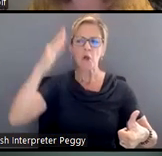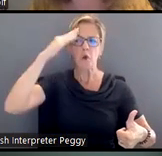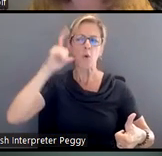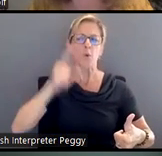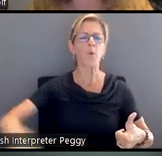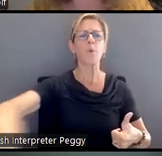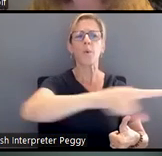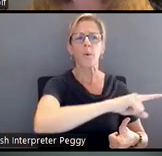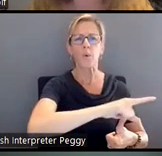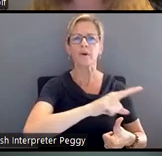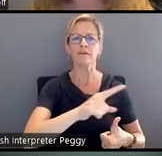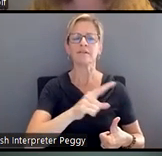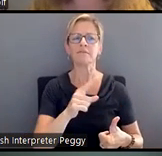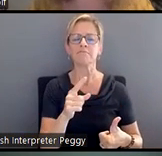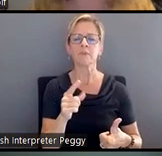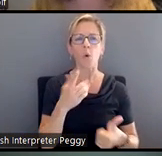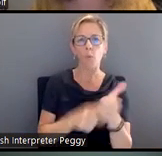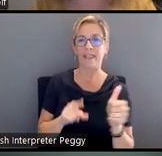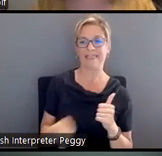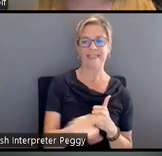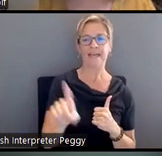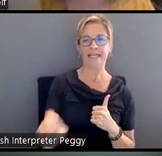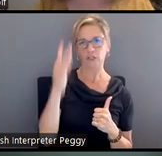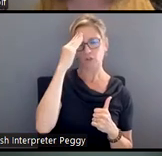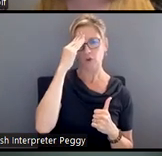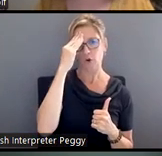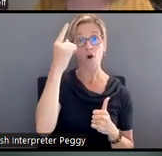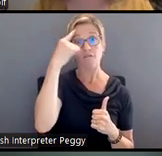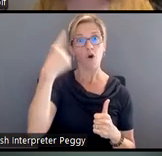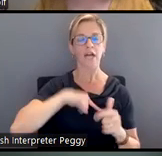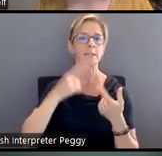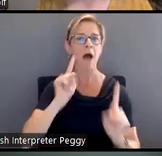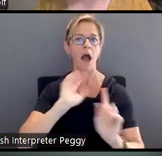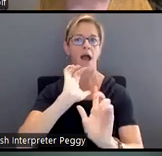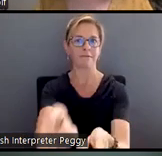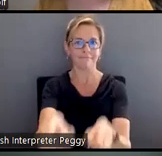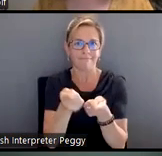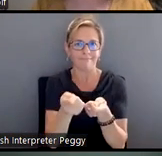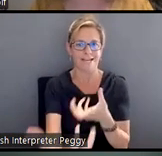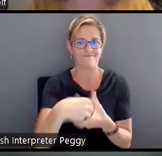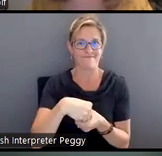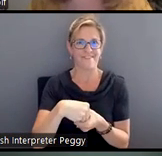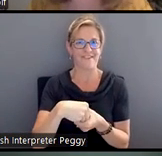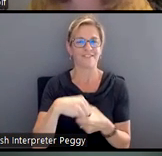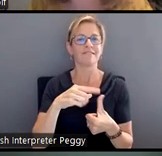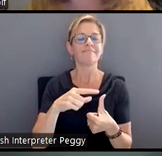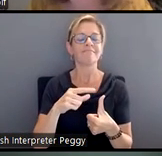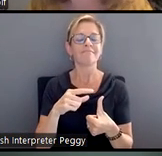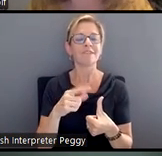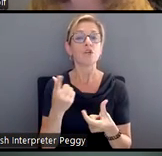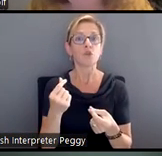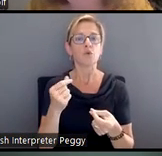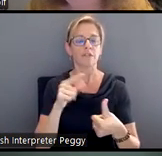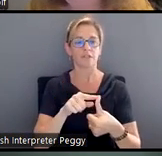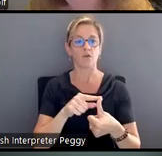our target audience needs to know in order to be attracted and connect and to be inspired and engage. We create